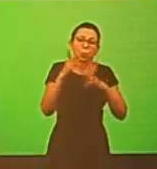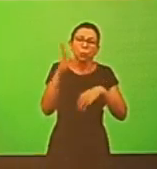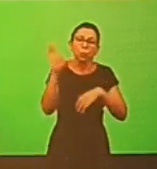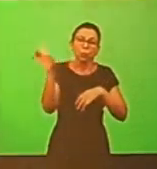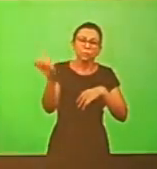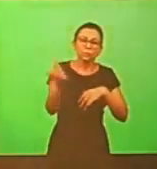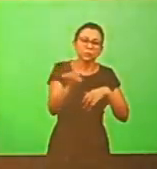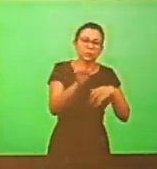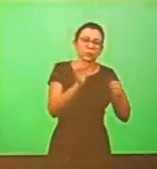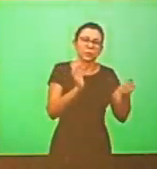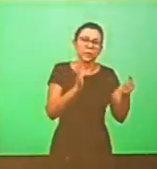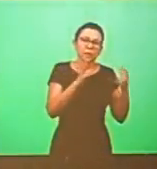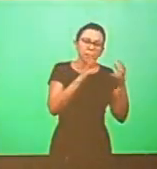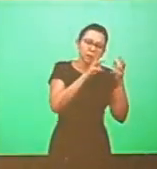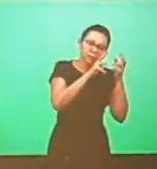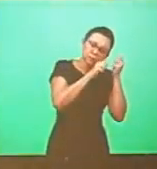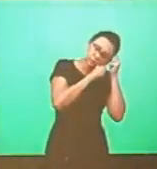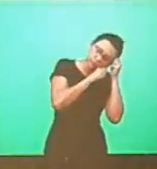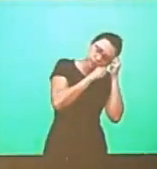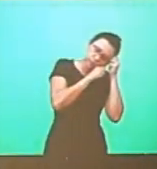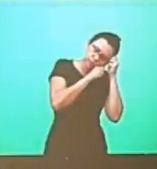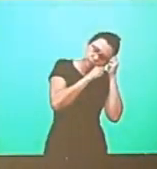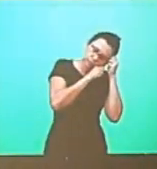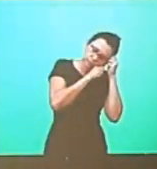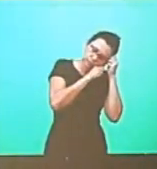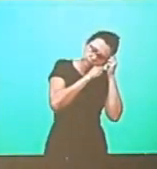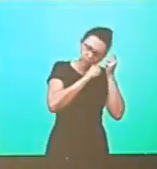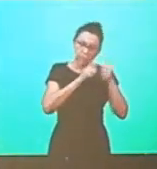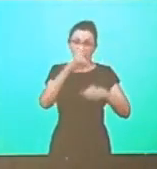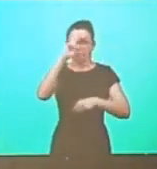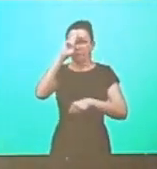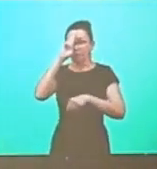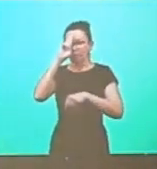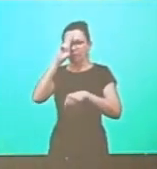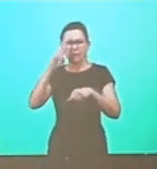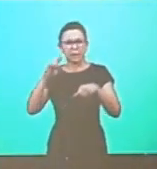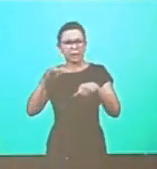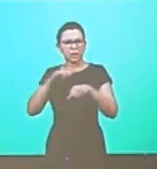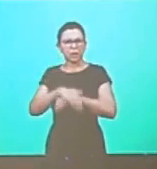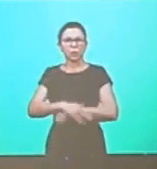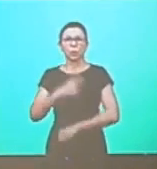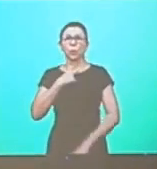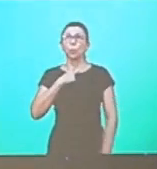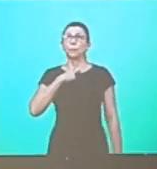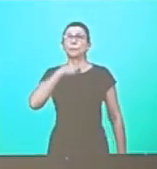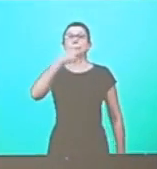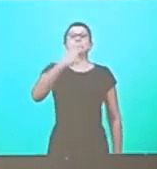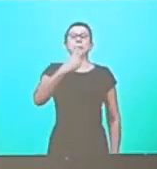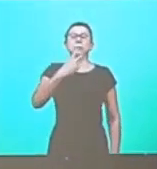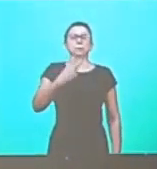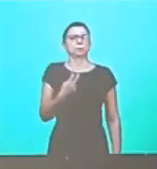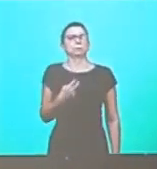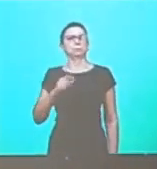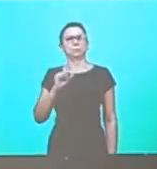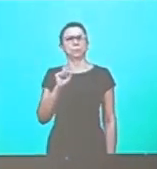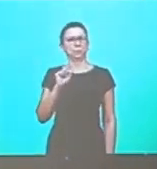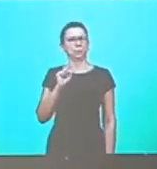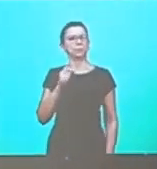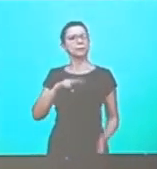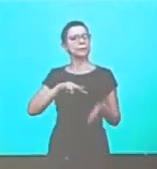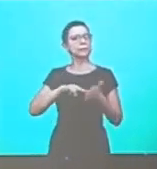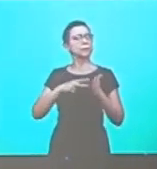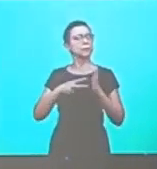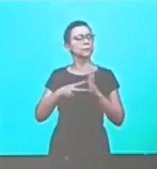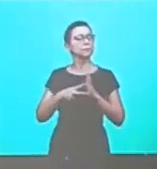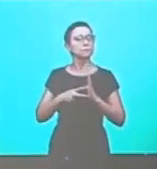while they were waiting for the bridegroom, their lamps ran out. And at midnight, they heard that the